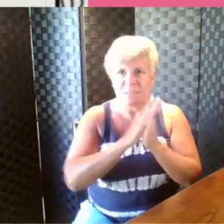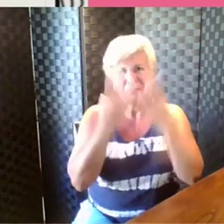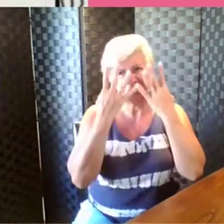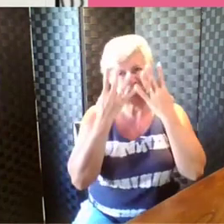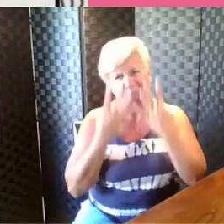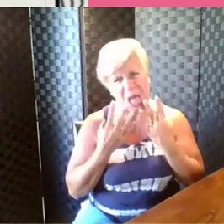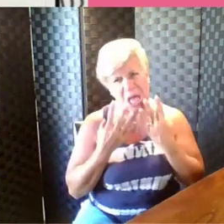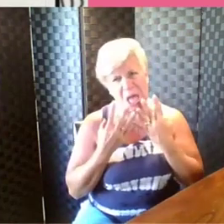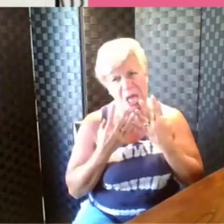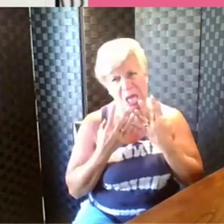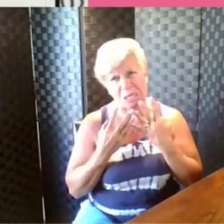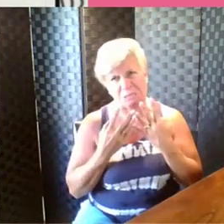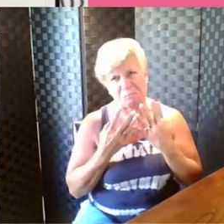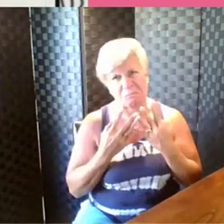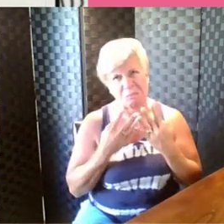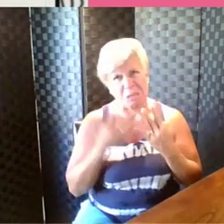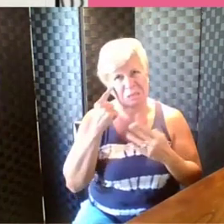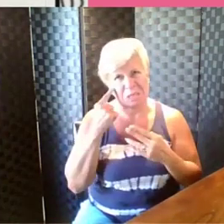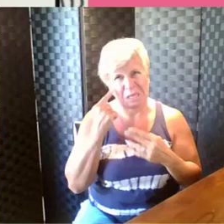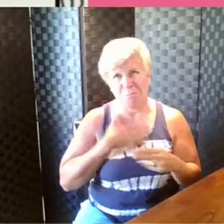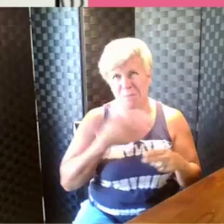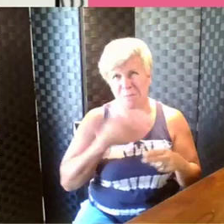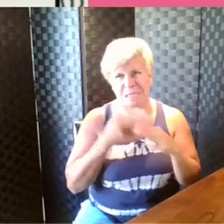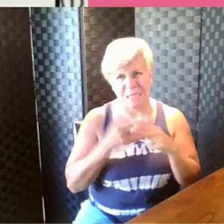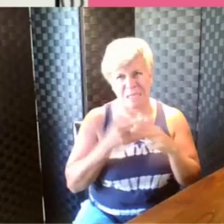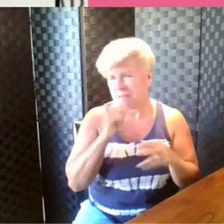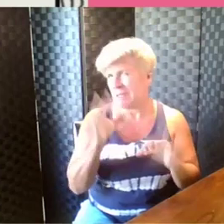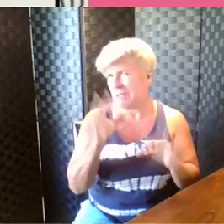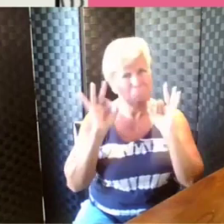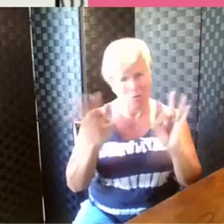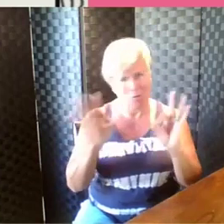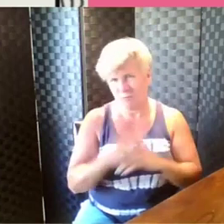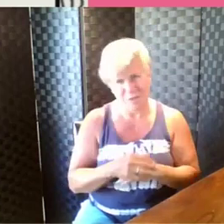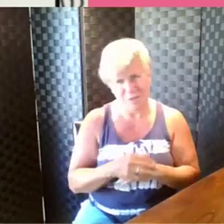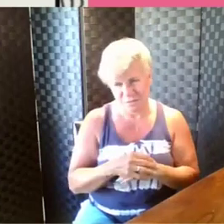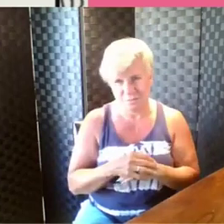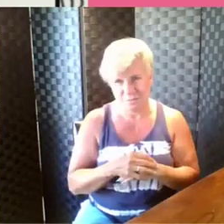sad and she no longer thinks her name is absolutely perfect.